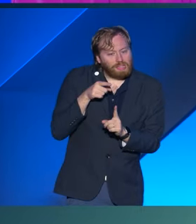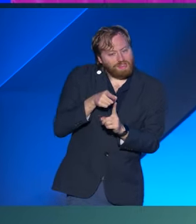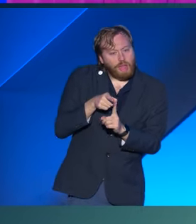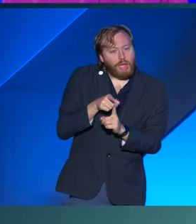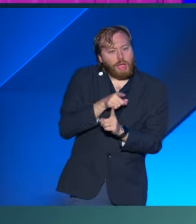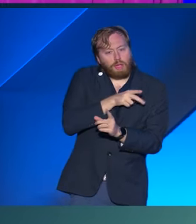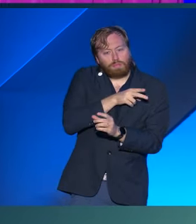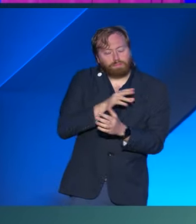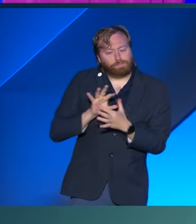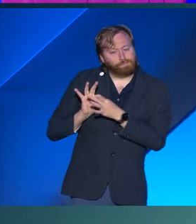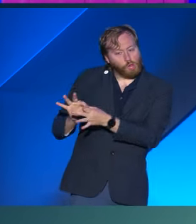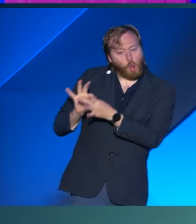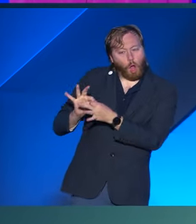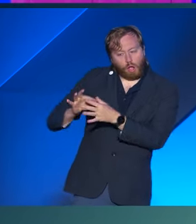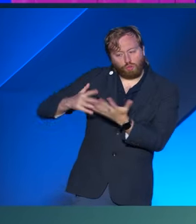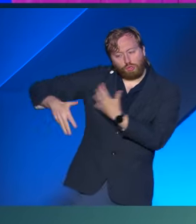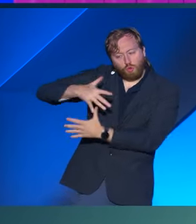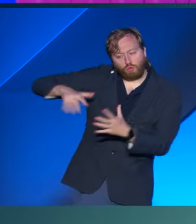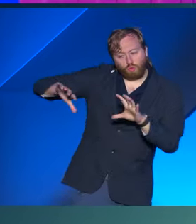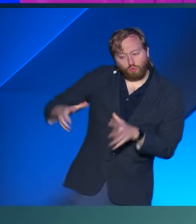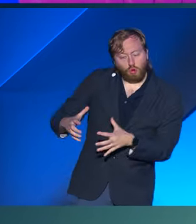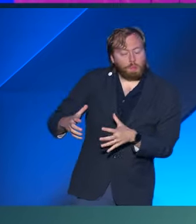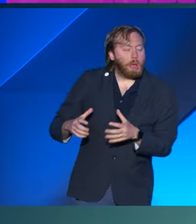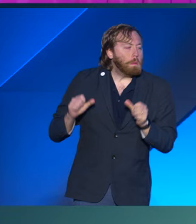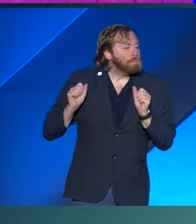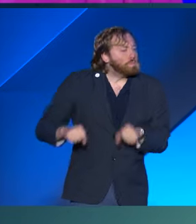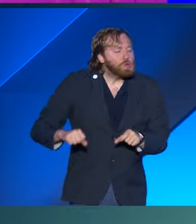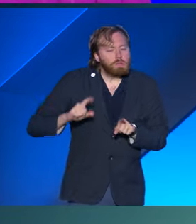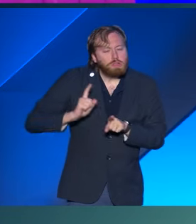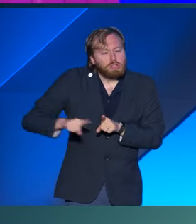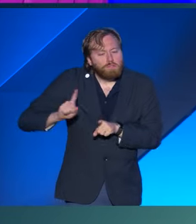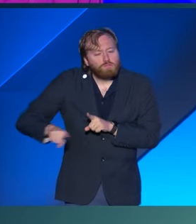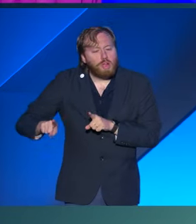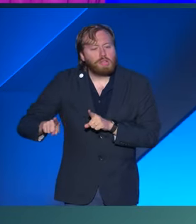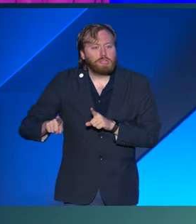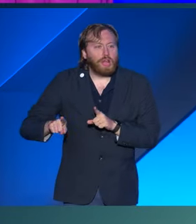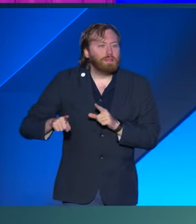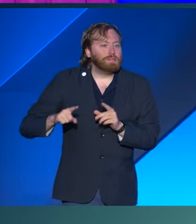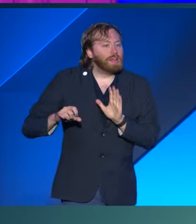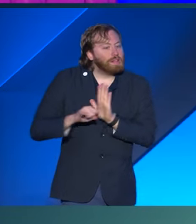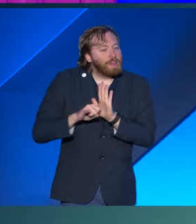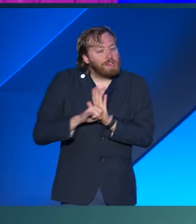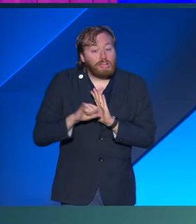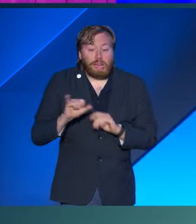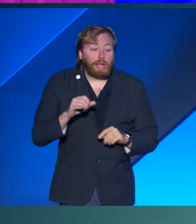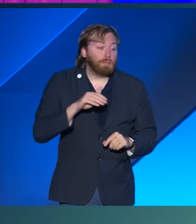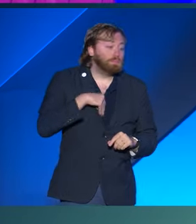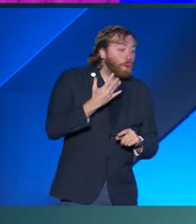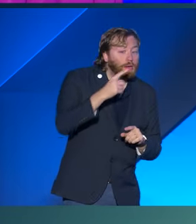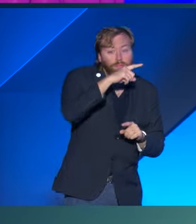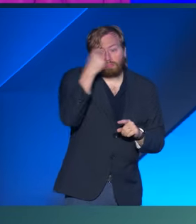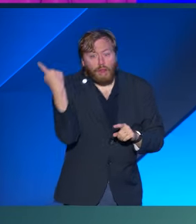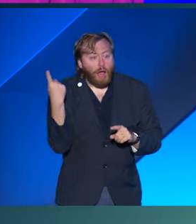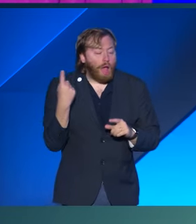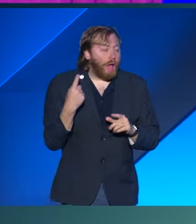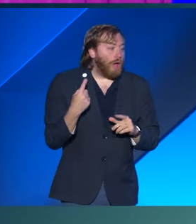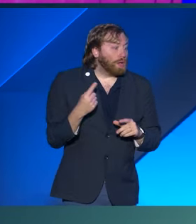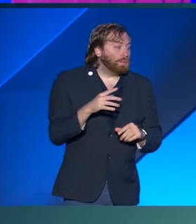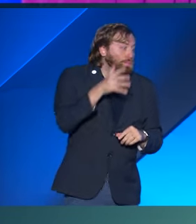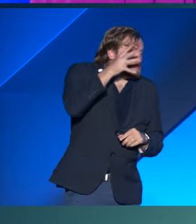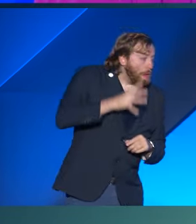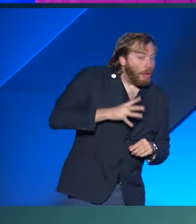group. That means it can be based on a variety of social identities, such as race, gender,